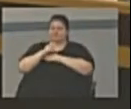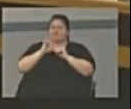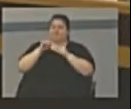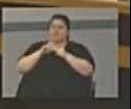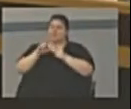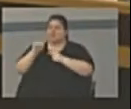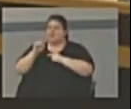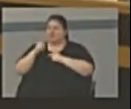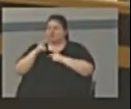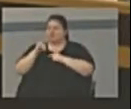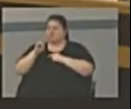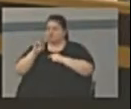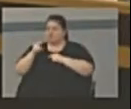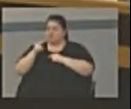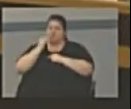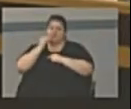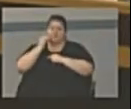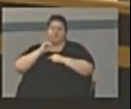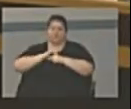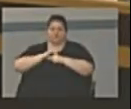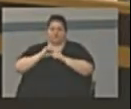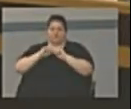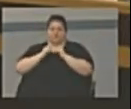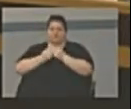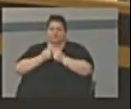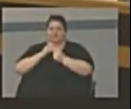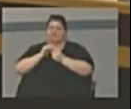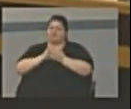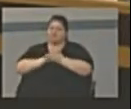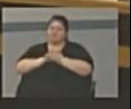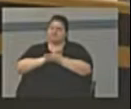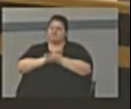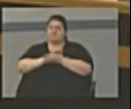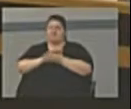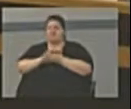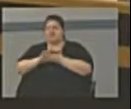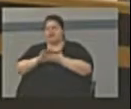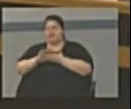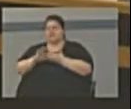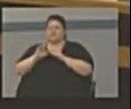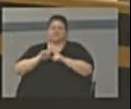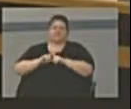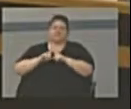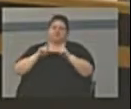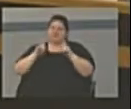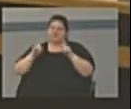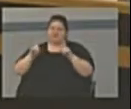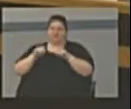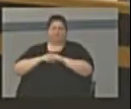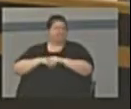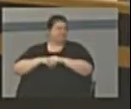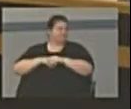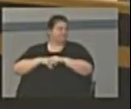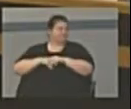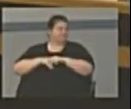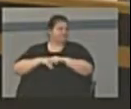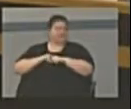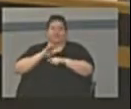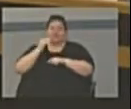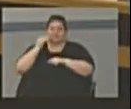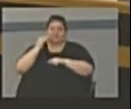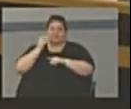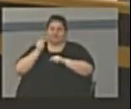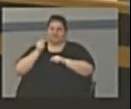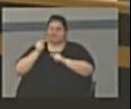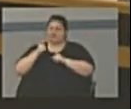Homeowners Association, and it was very nice. It was different comments, and you never know what's going to come from your constituents, and